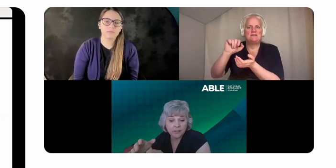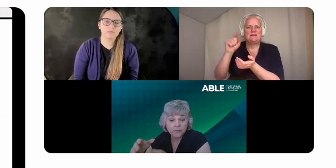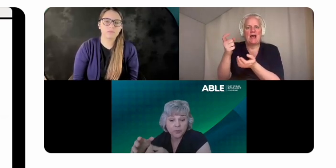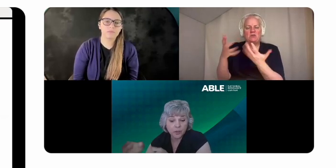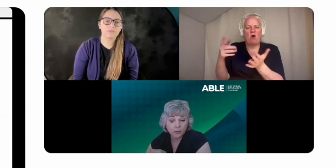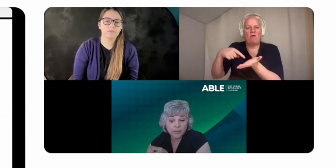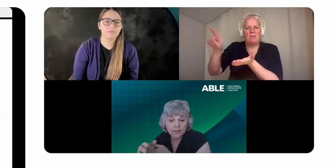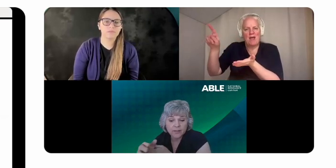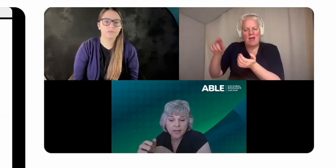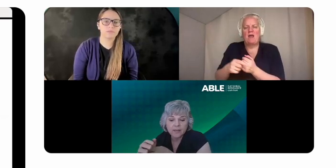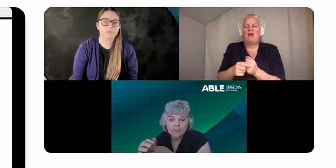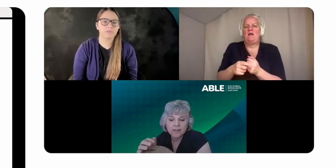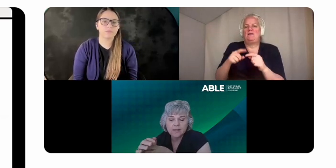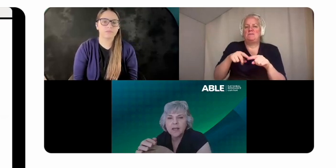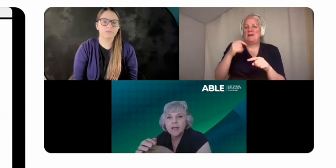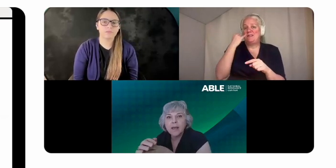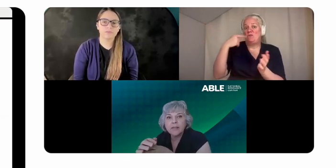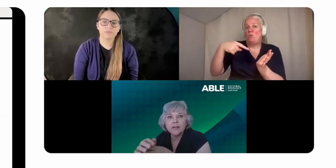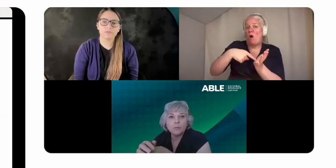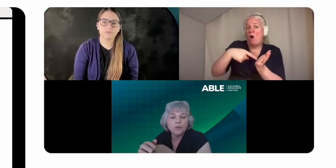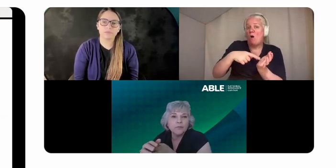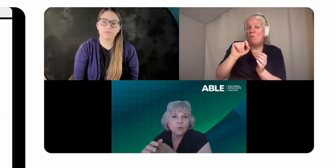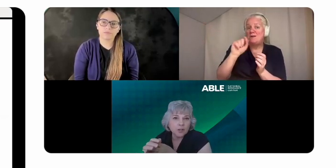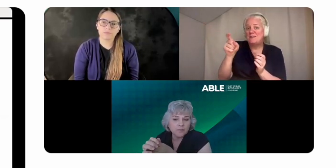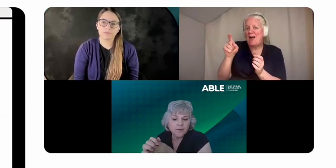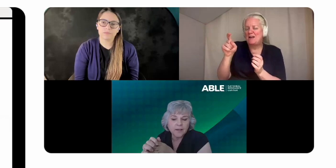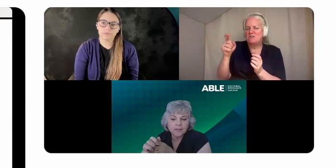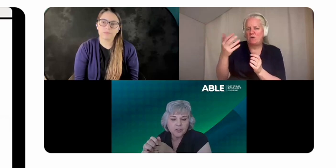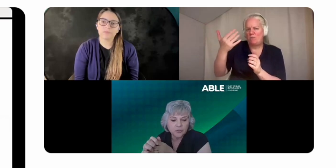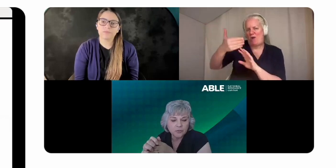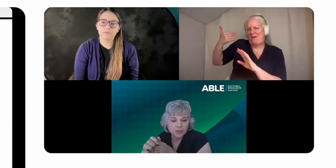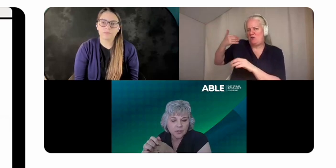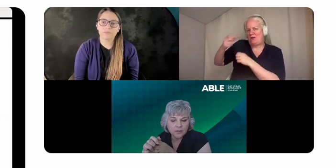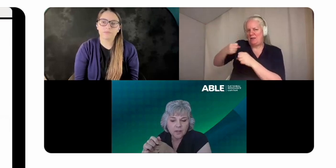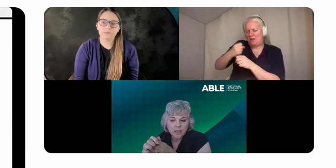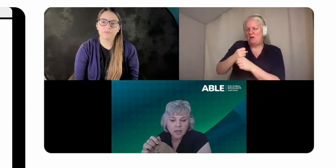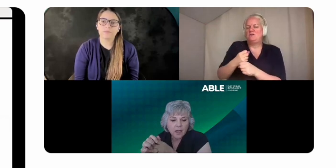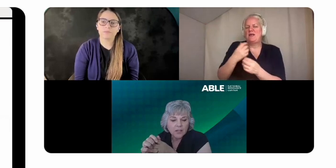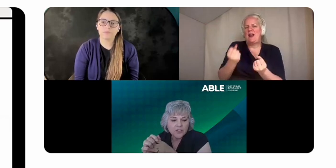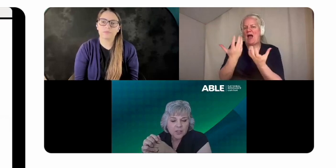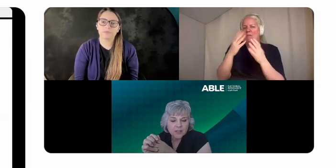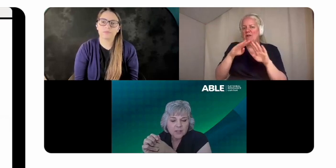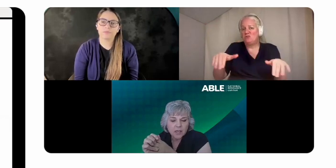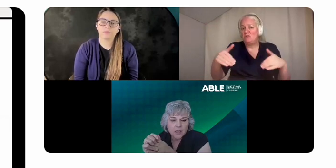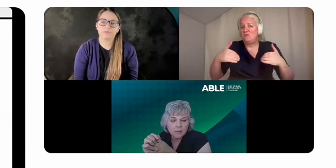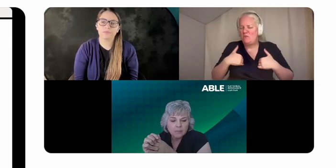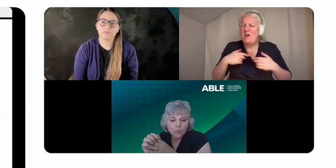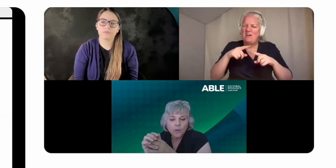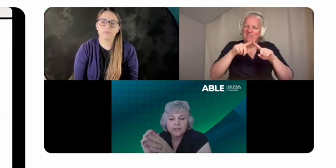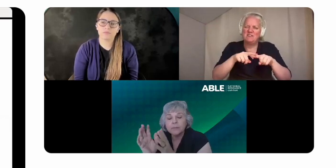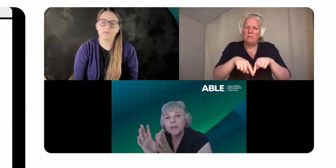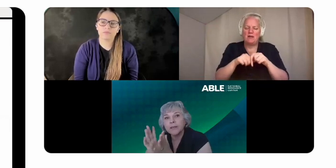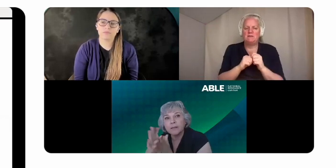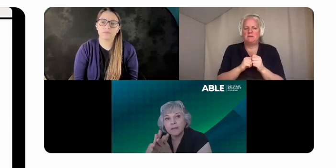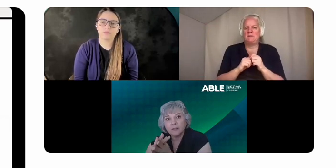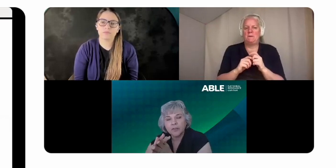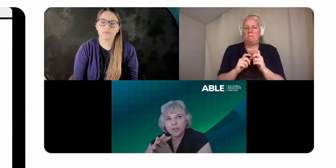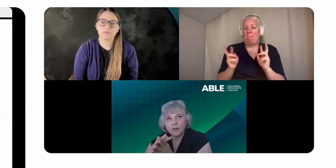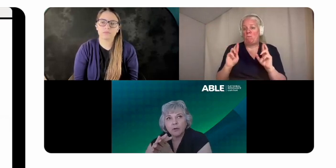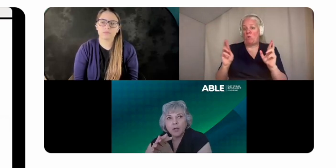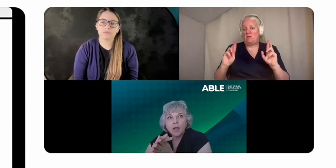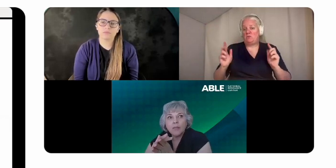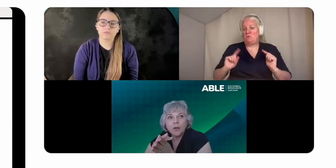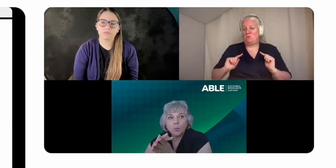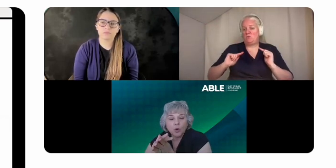taxes owed if you owe any taxes, and the number of qualifying children. I just wanted to make it